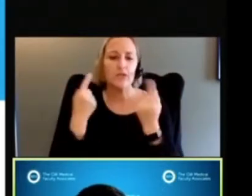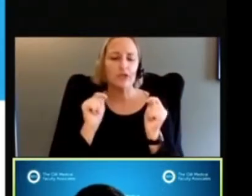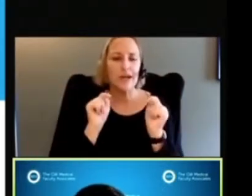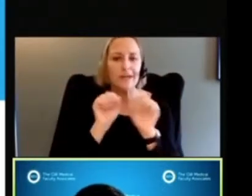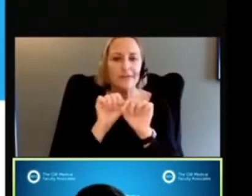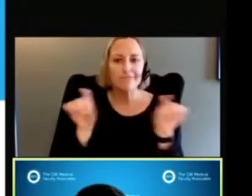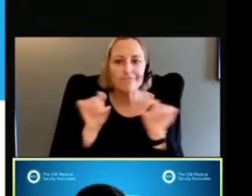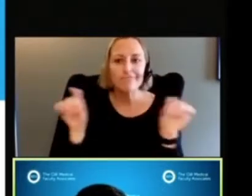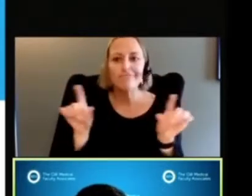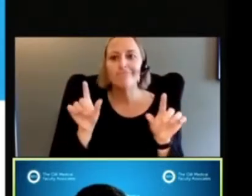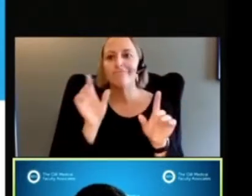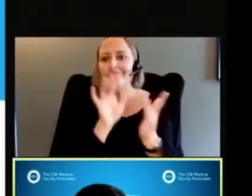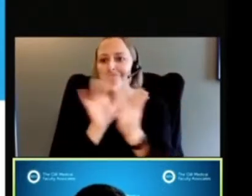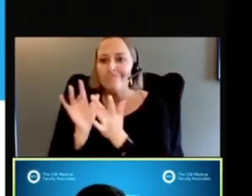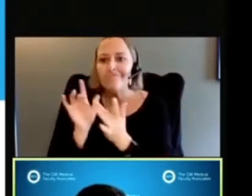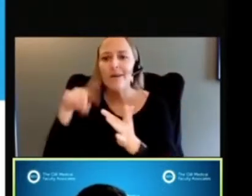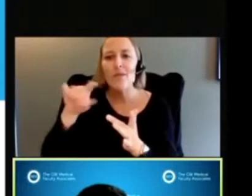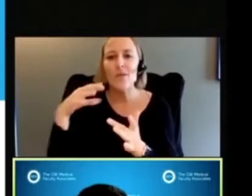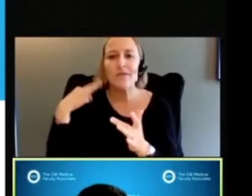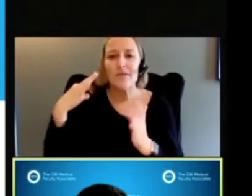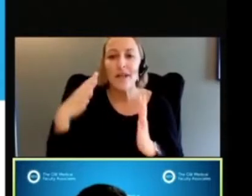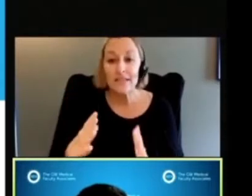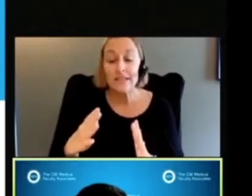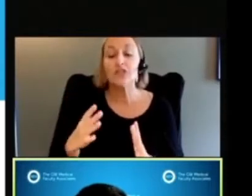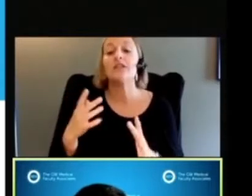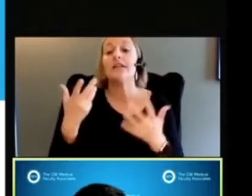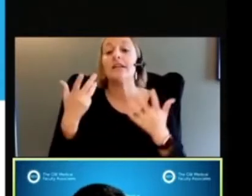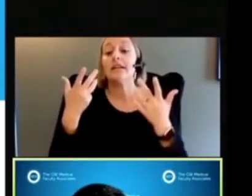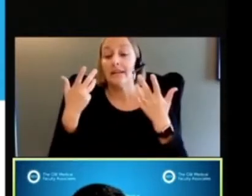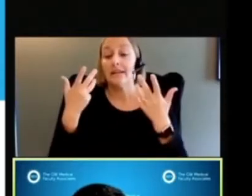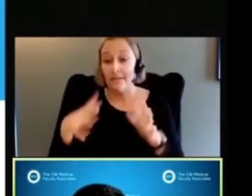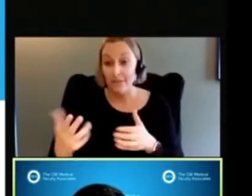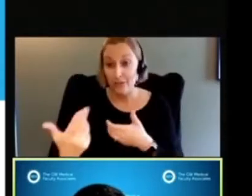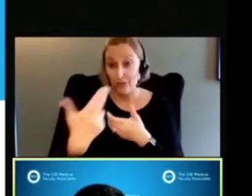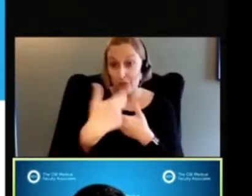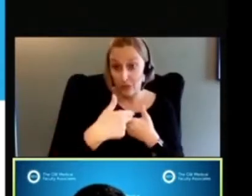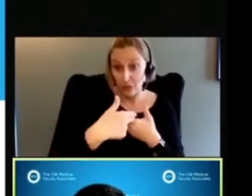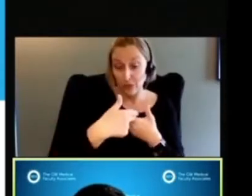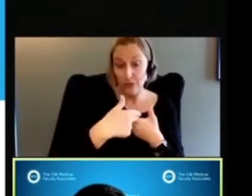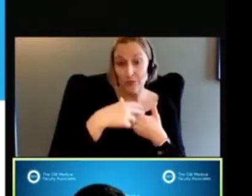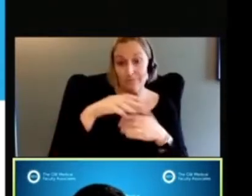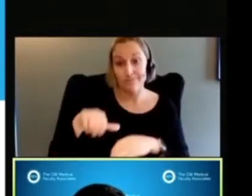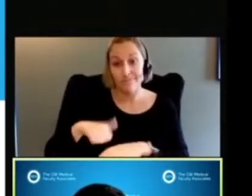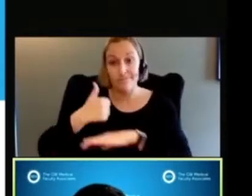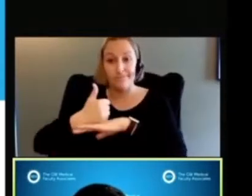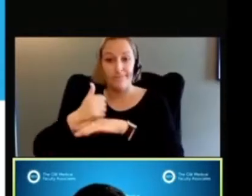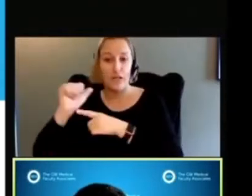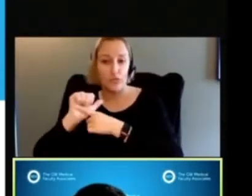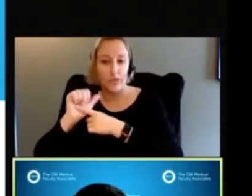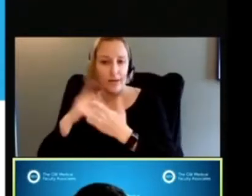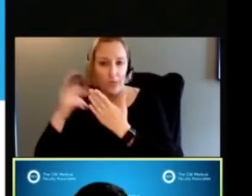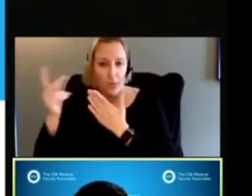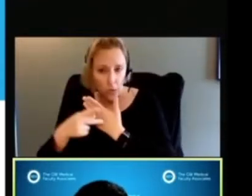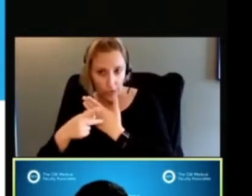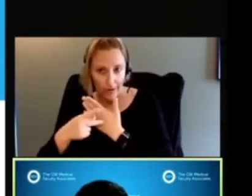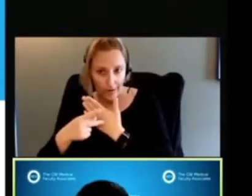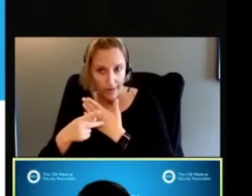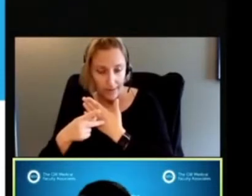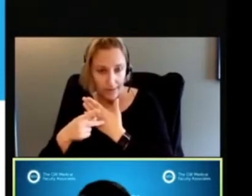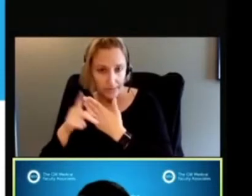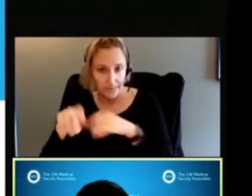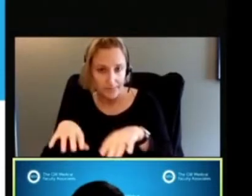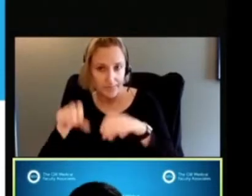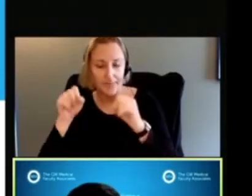the volunteers would go through a training program. And the training program was focused on